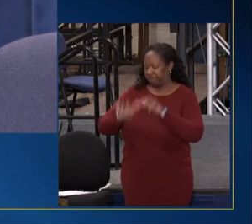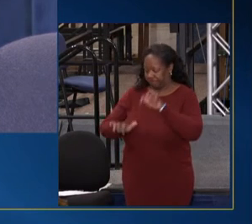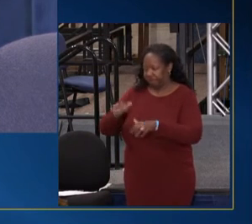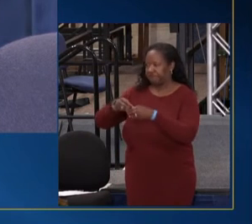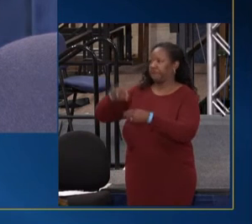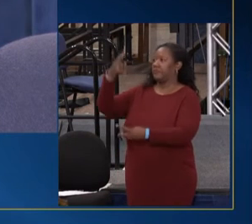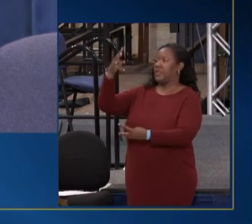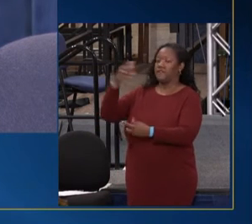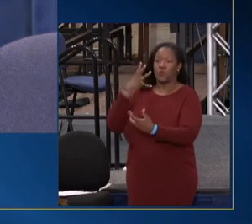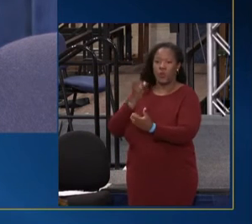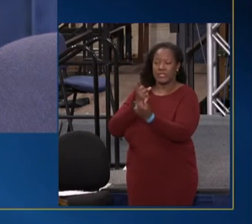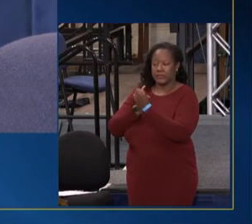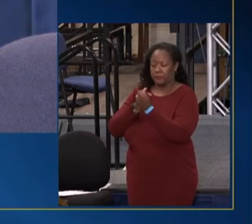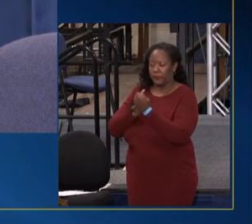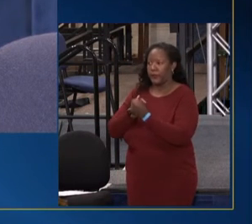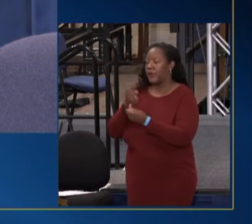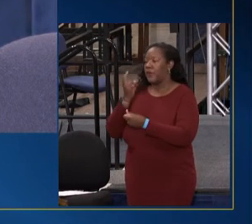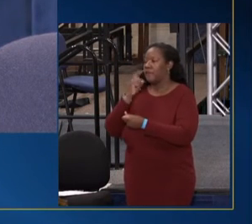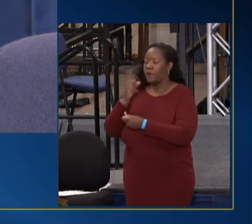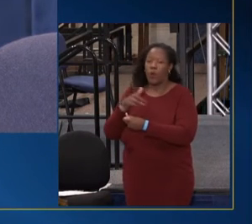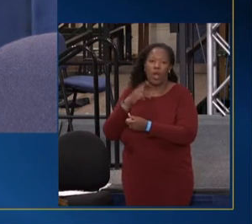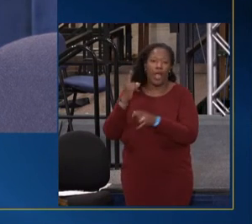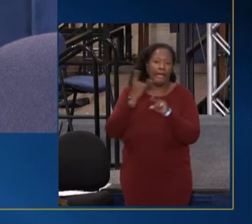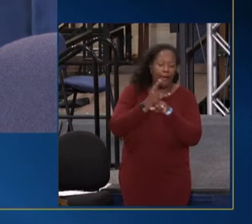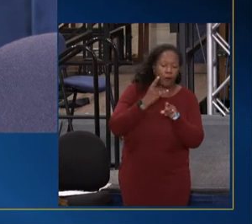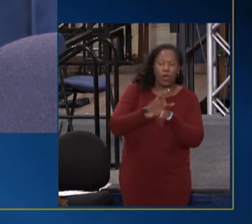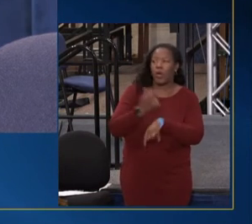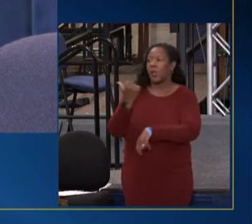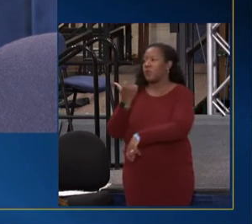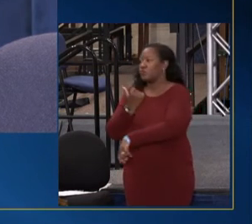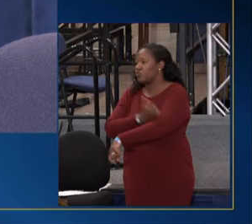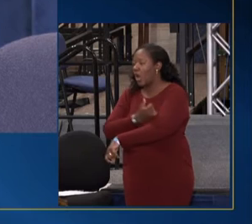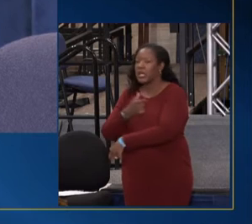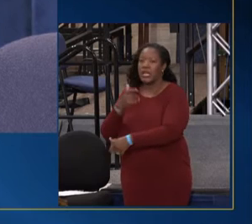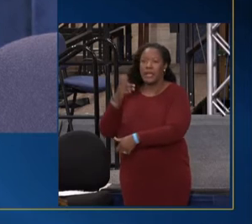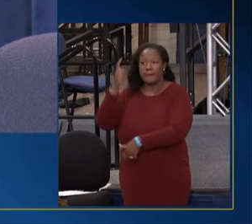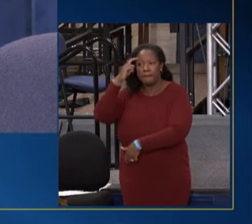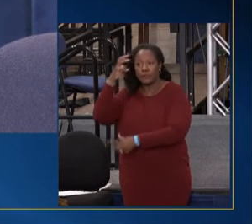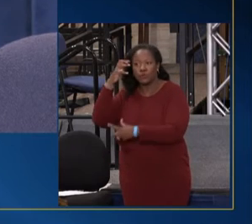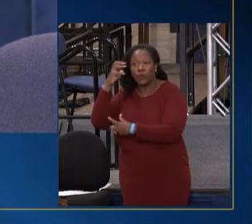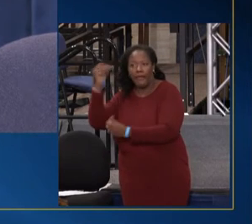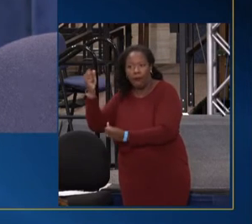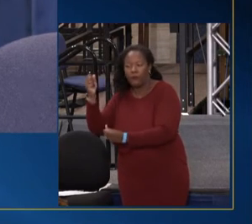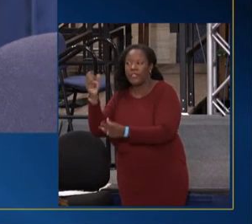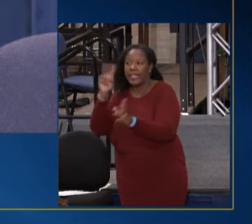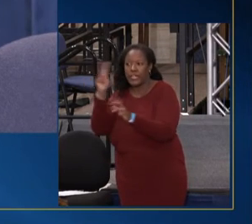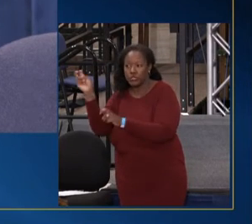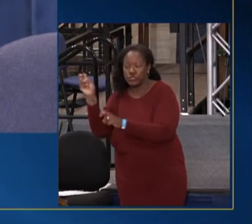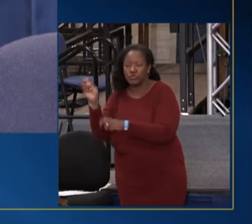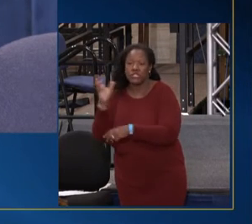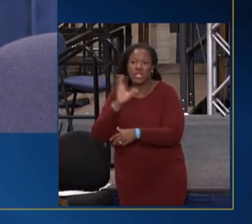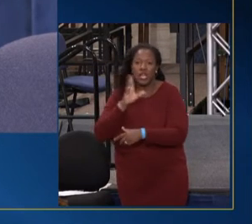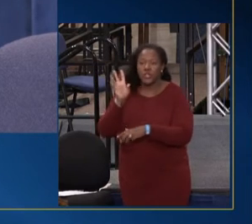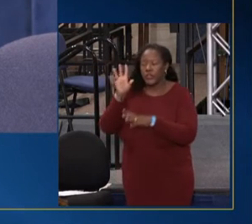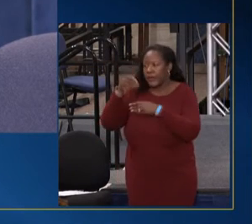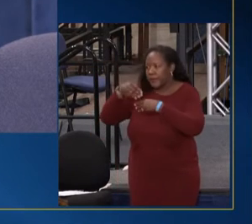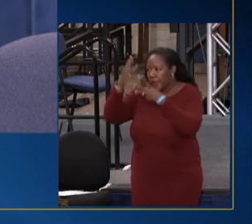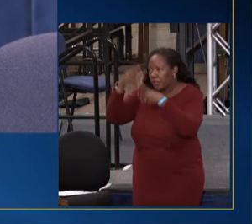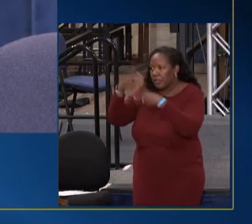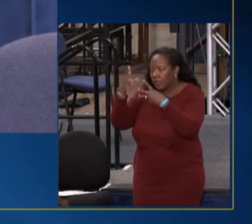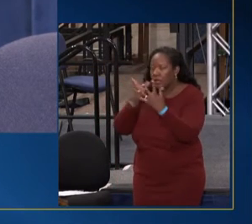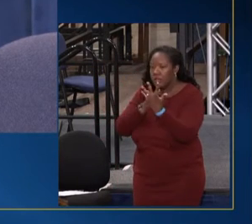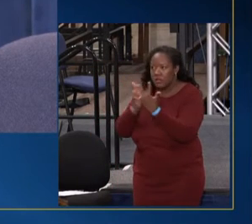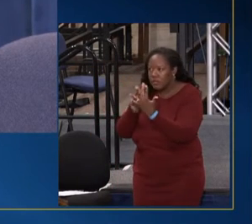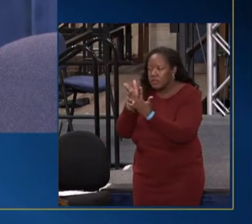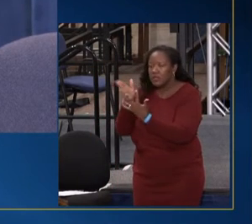would like support for alcohol, drug, or mental health issues. And it really helps sort of you navigate through